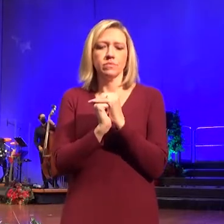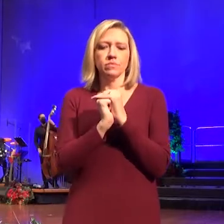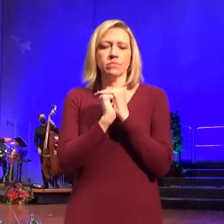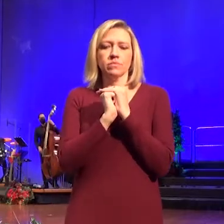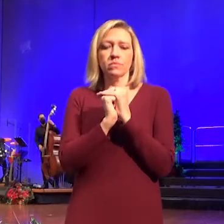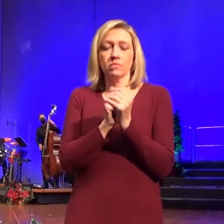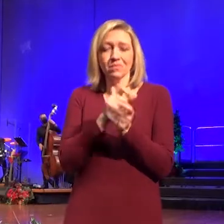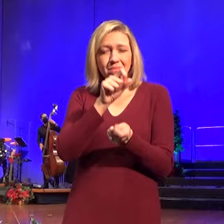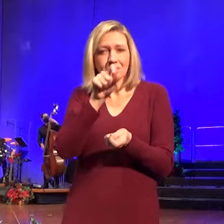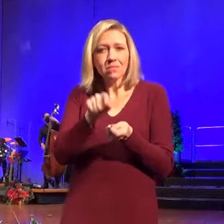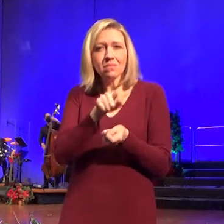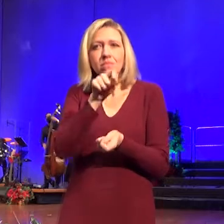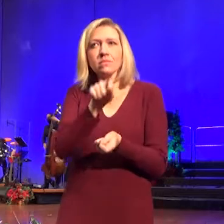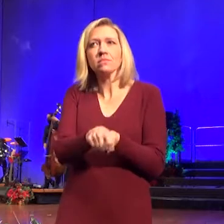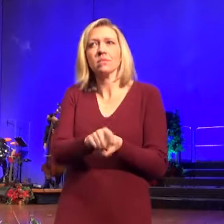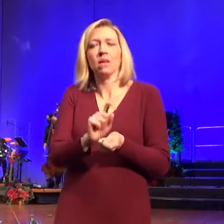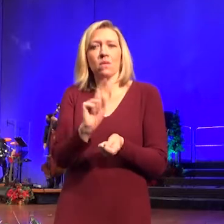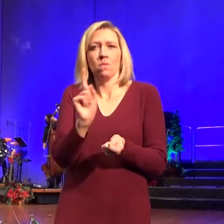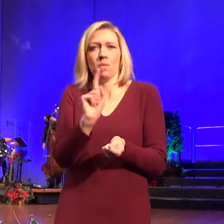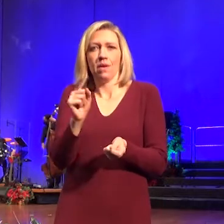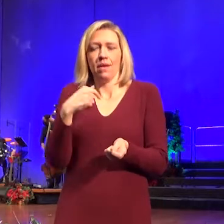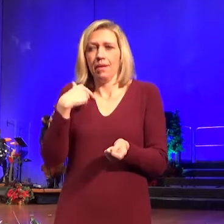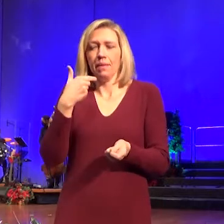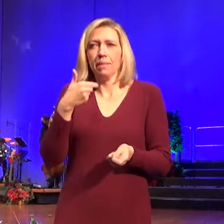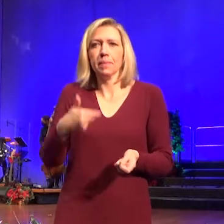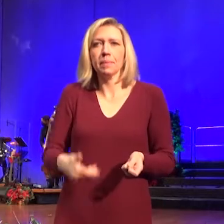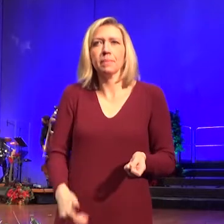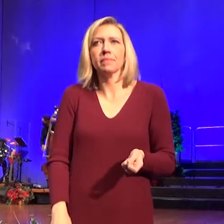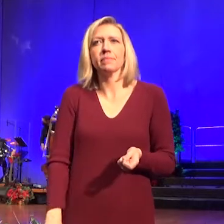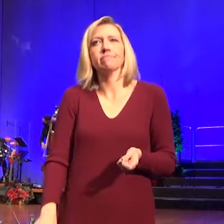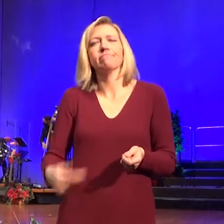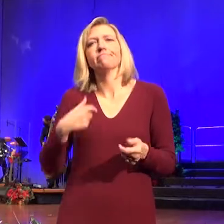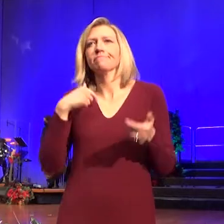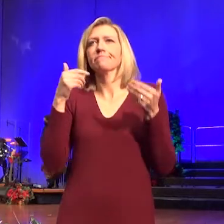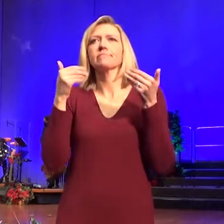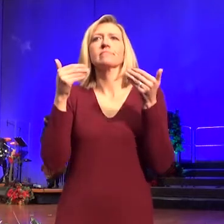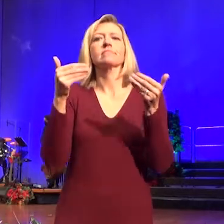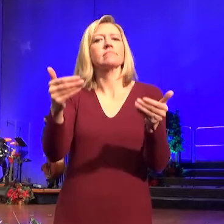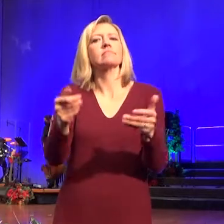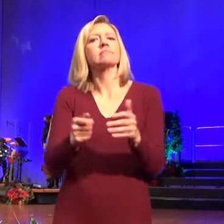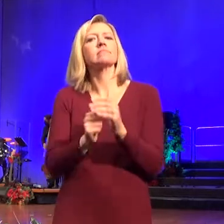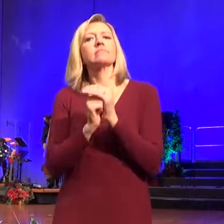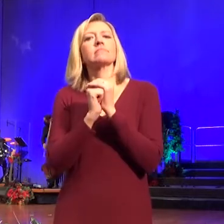pray. Right where I am, I